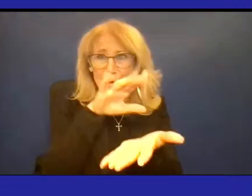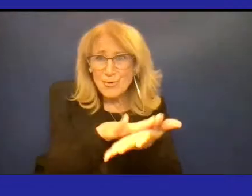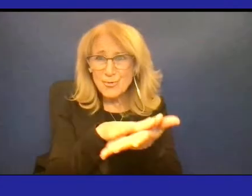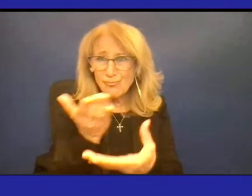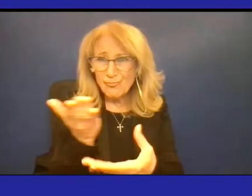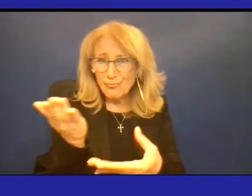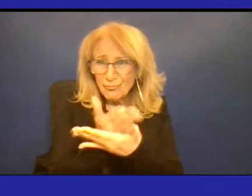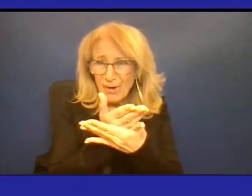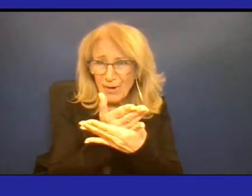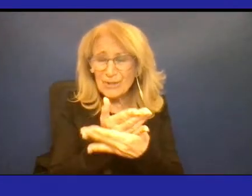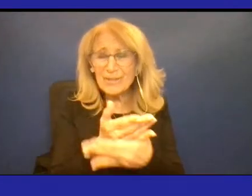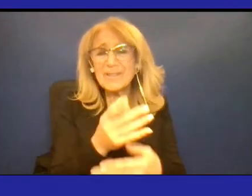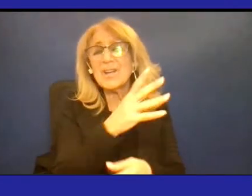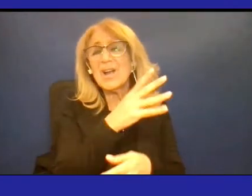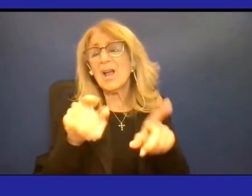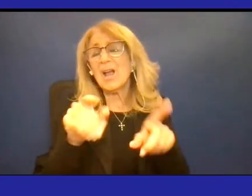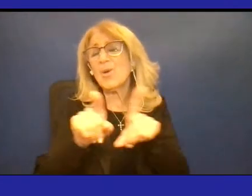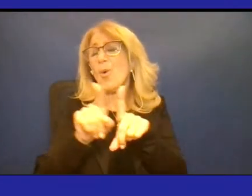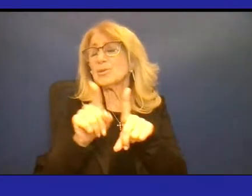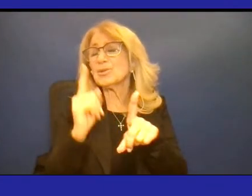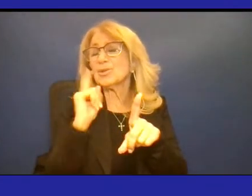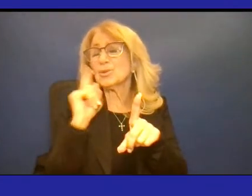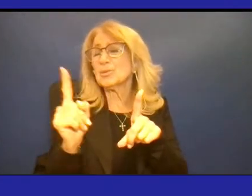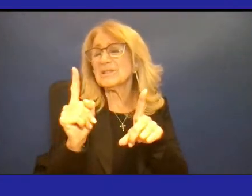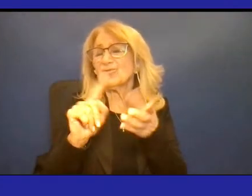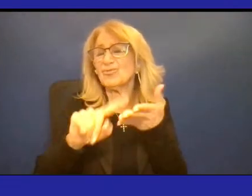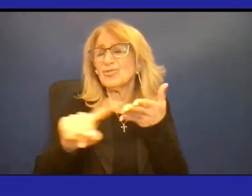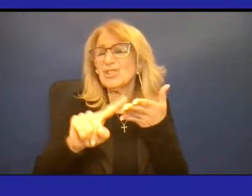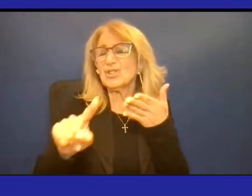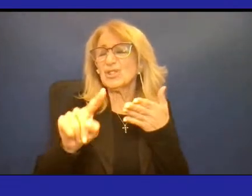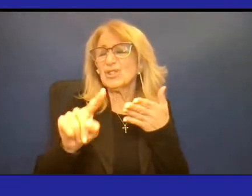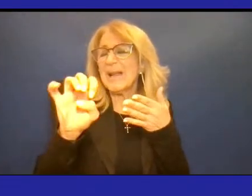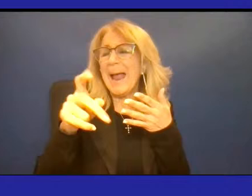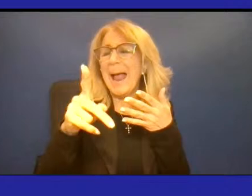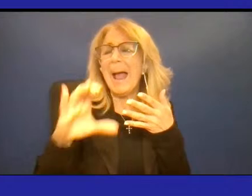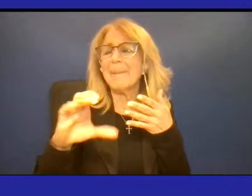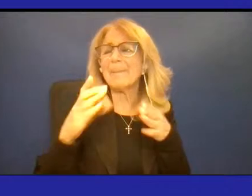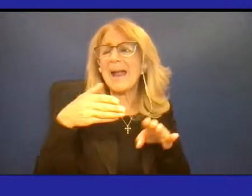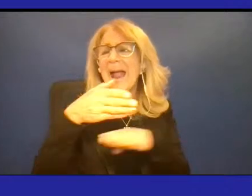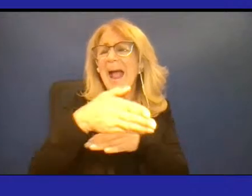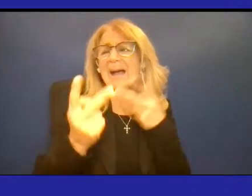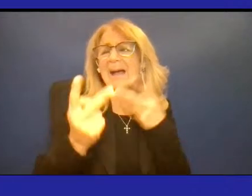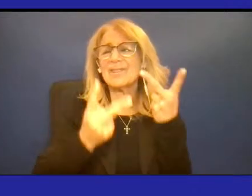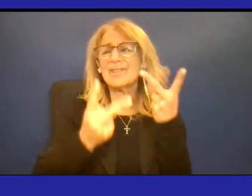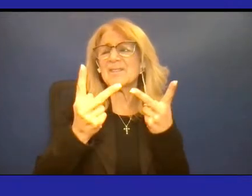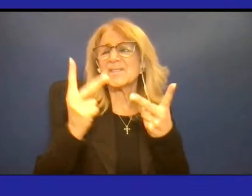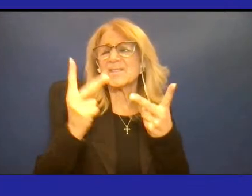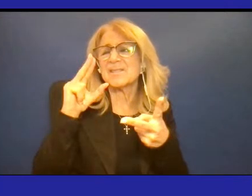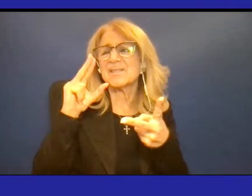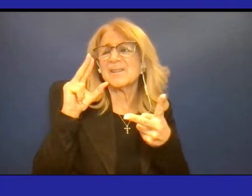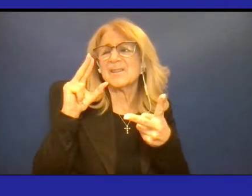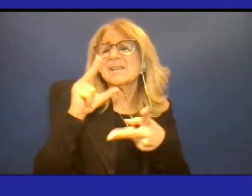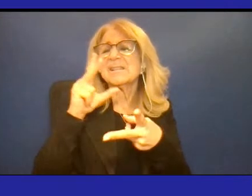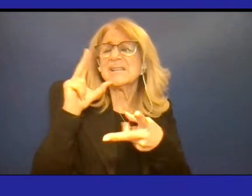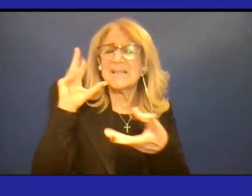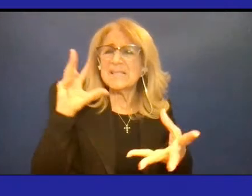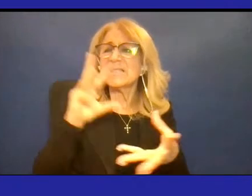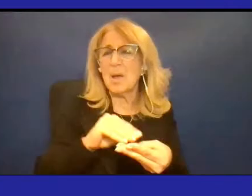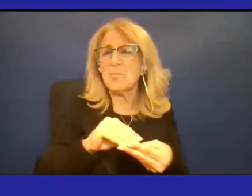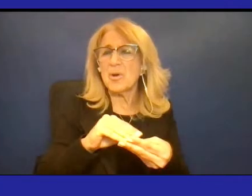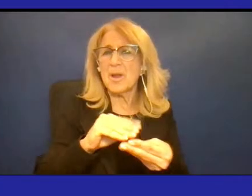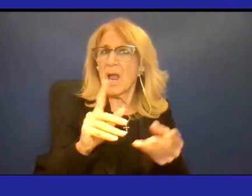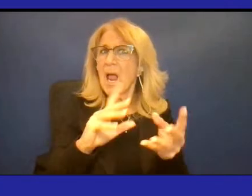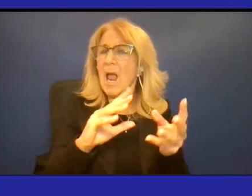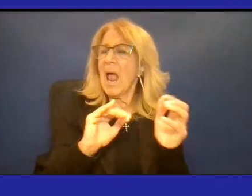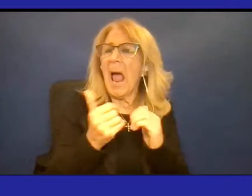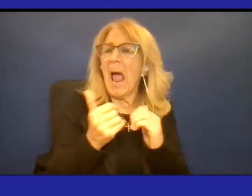is even within Epic, you know, the after visit summaries. Are there ways that a patient can opt to get it on my chart rather